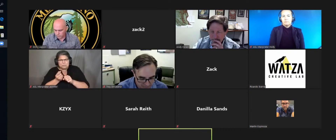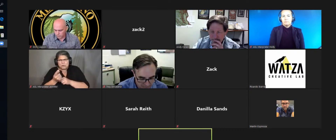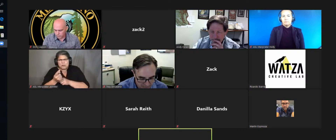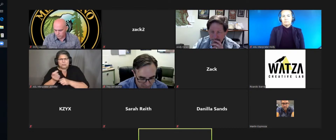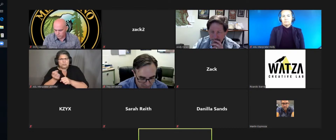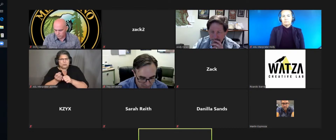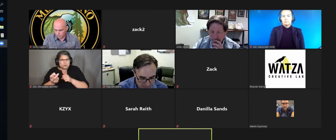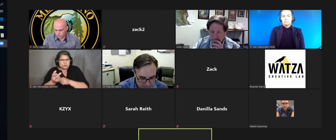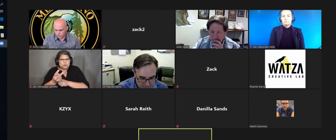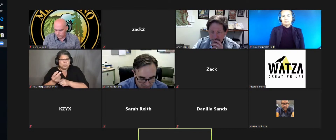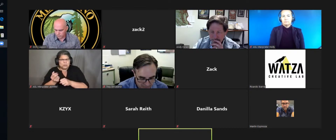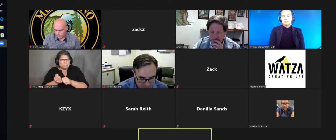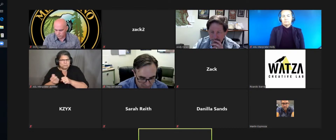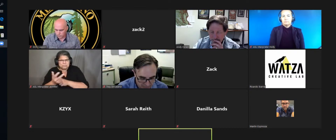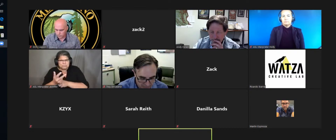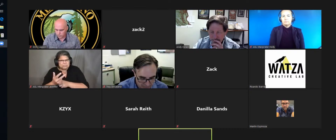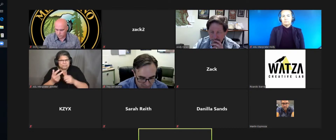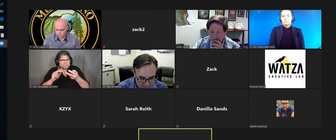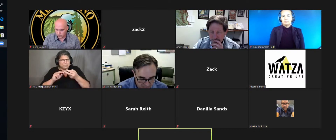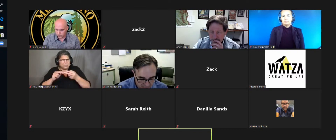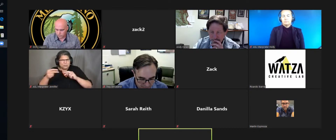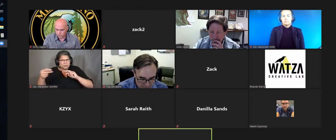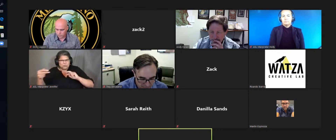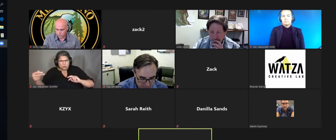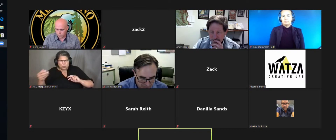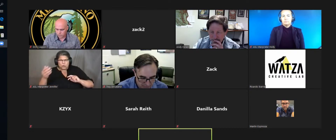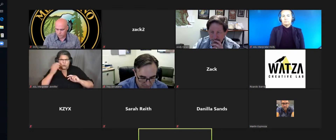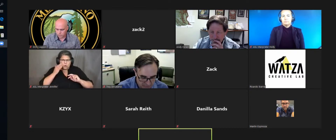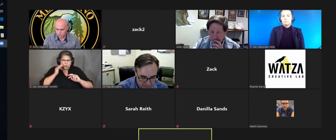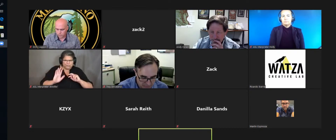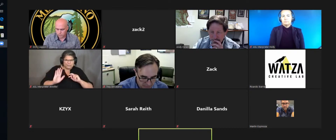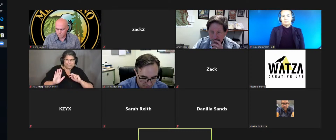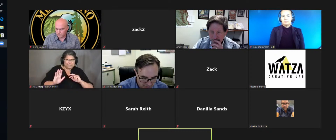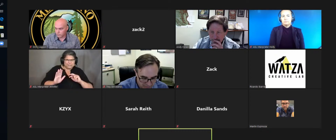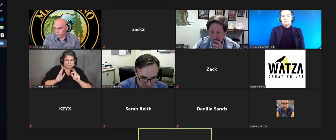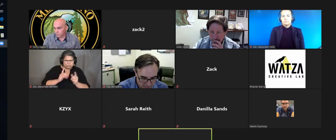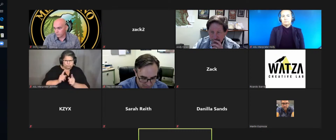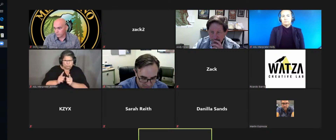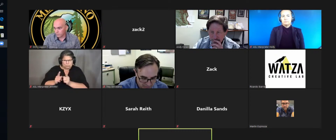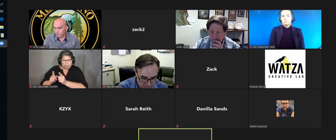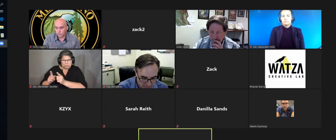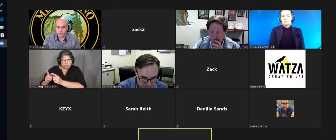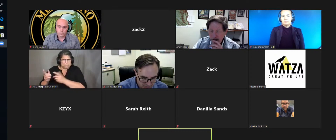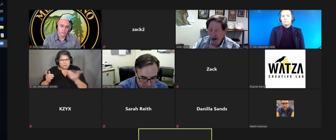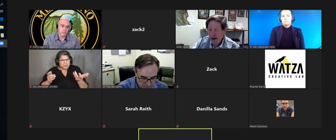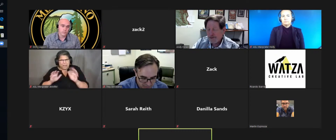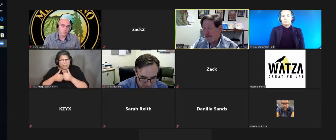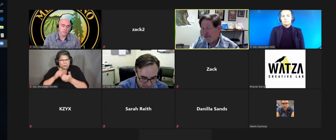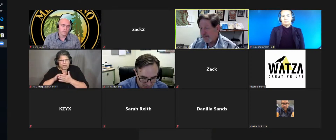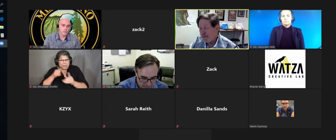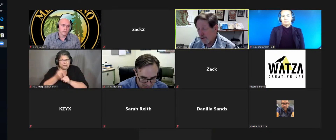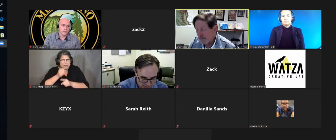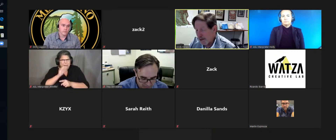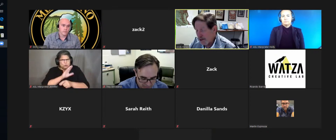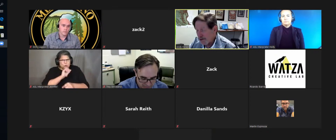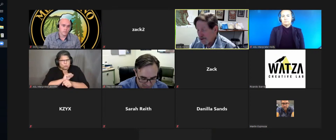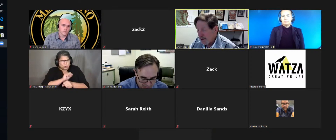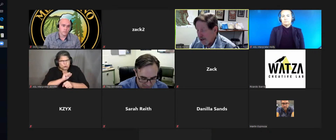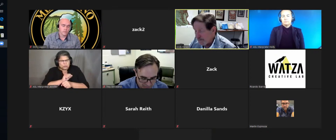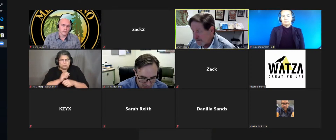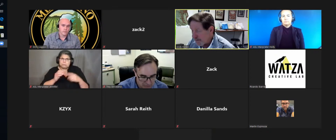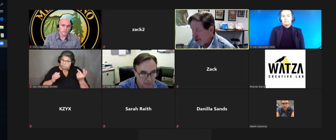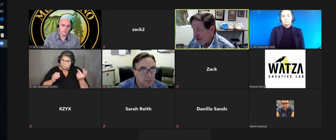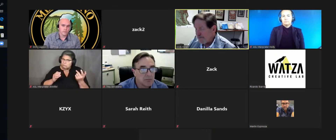that genome sequencing capacity going to play in your efforts? I think it's very important